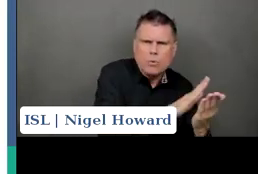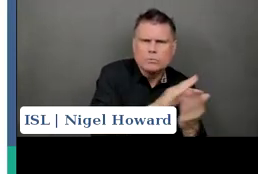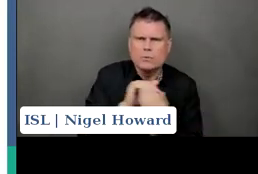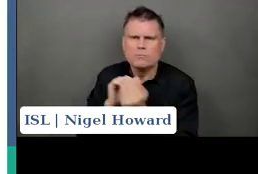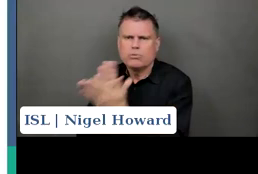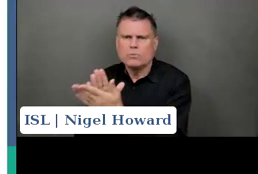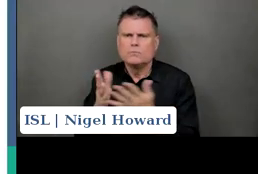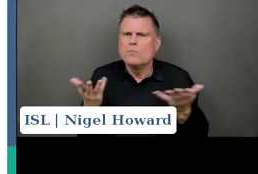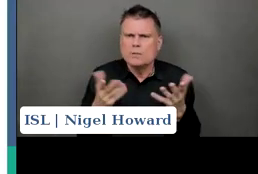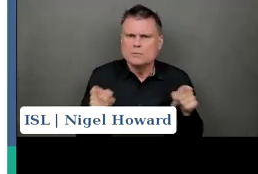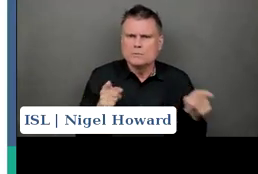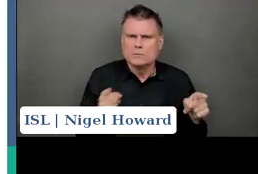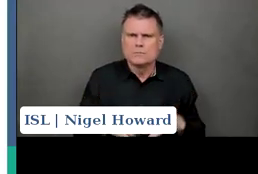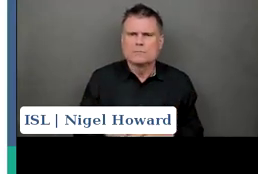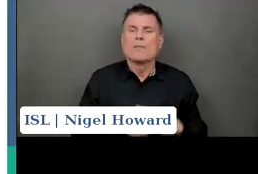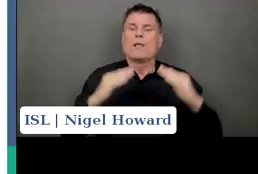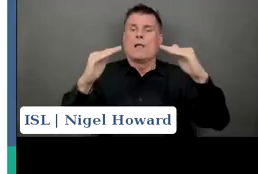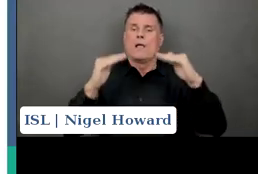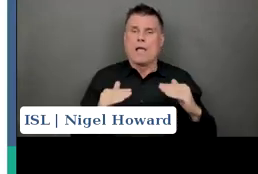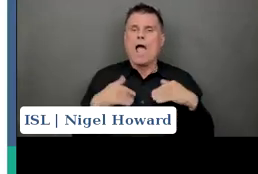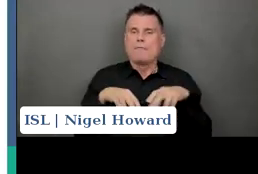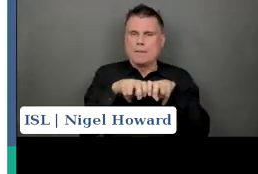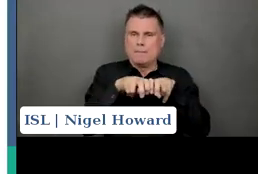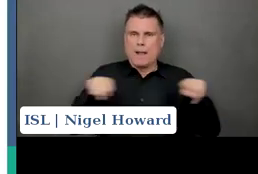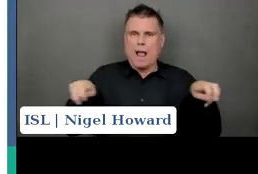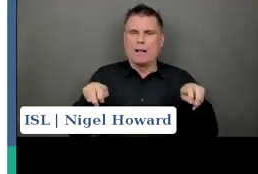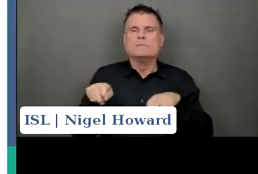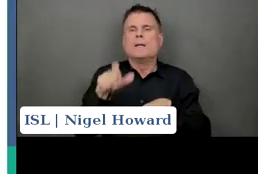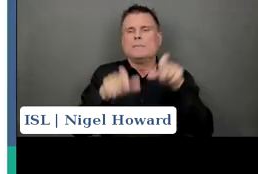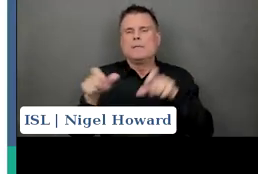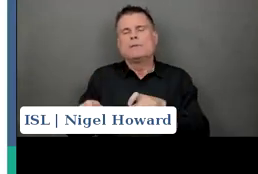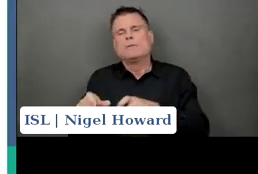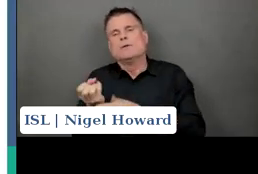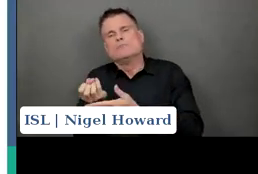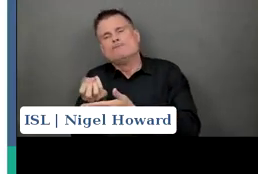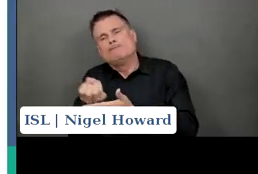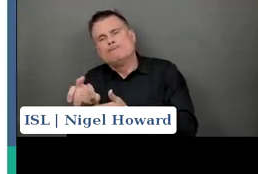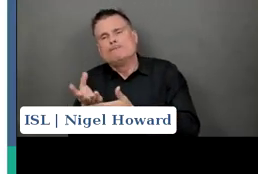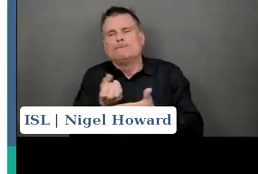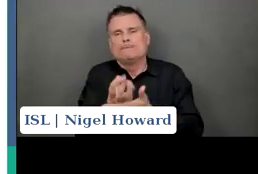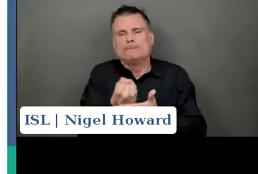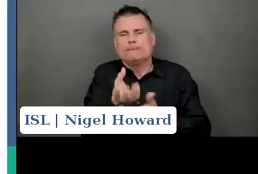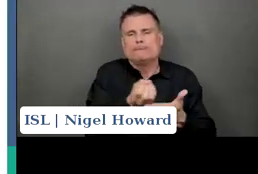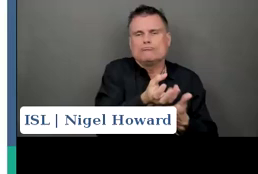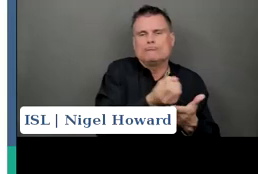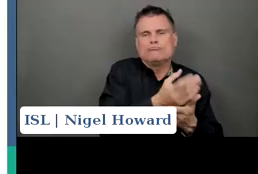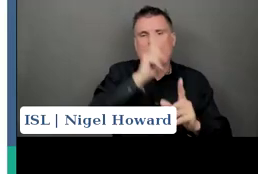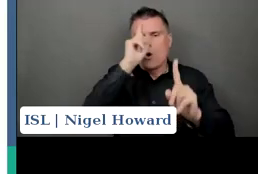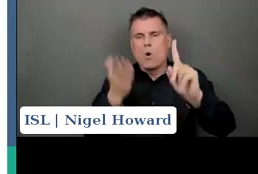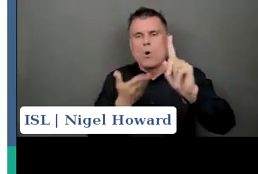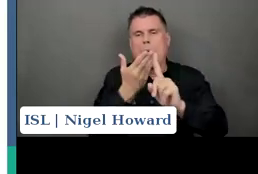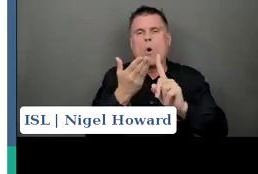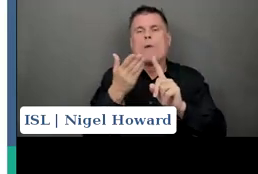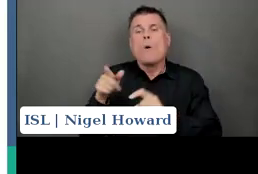different contexts, and particularly in lower middle income countries. We'll then have time for Q&A. So